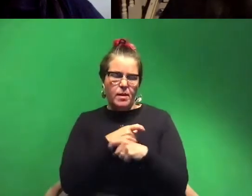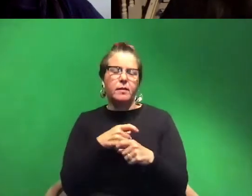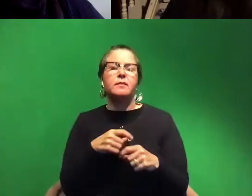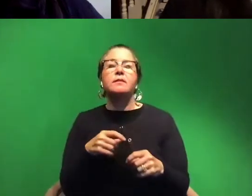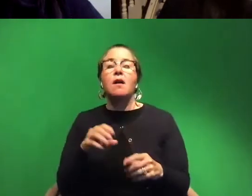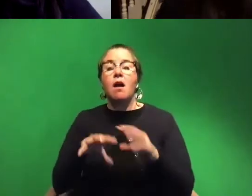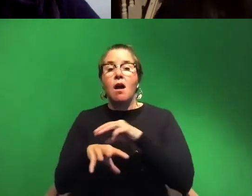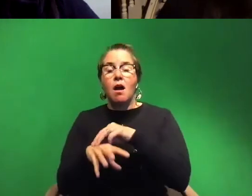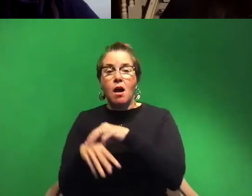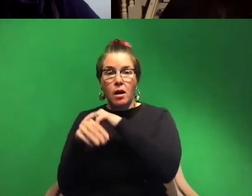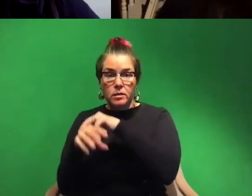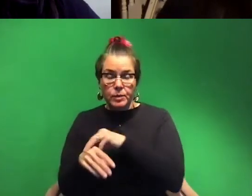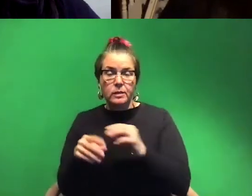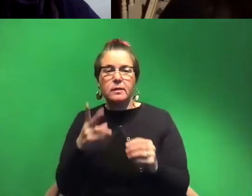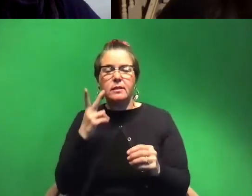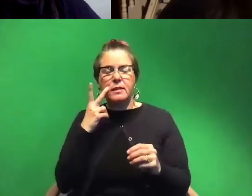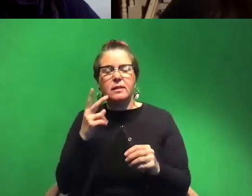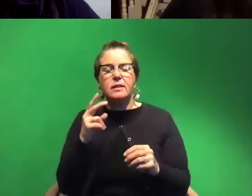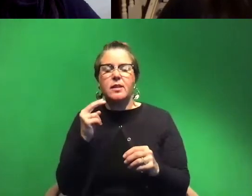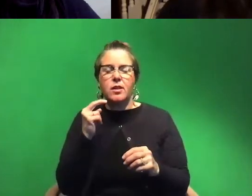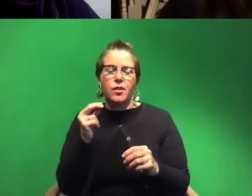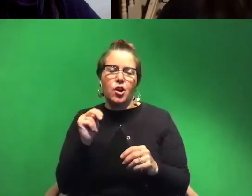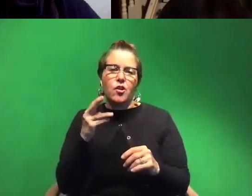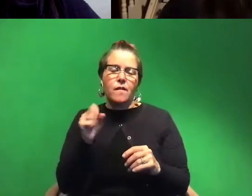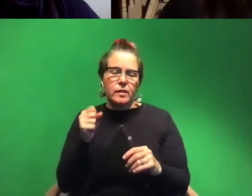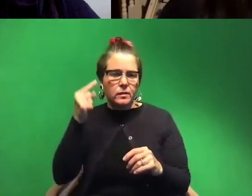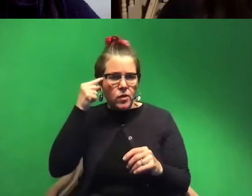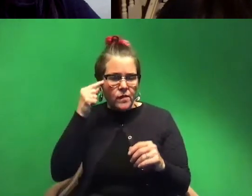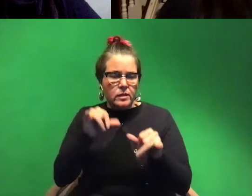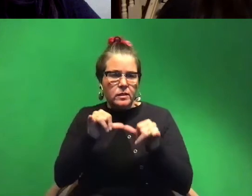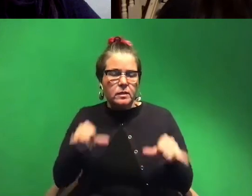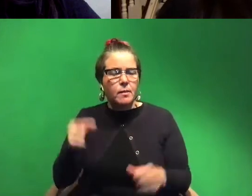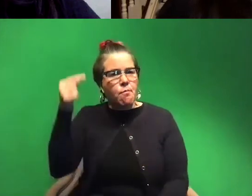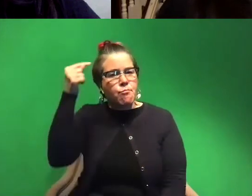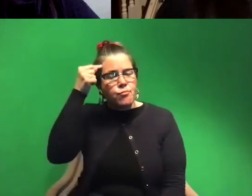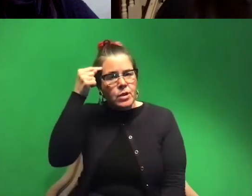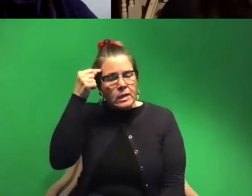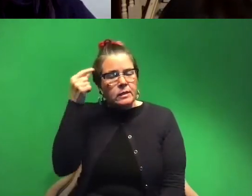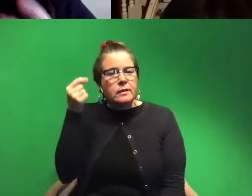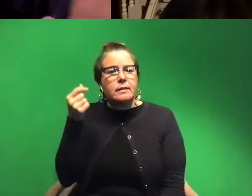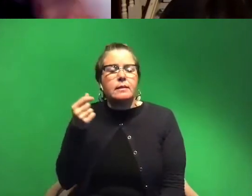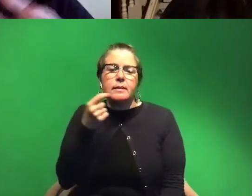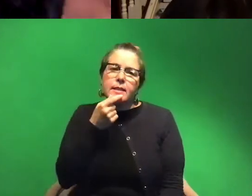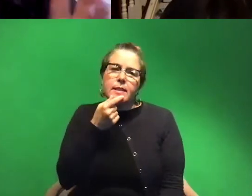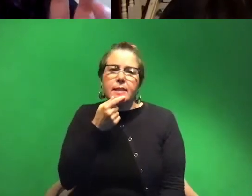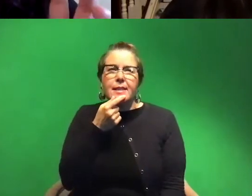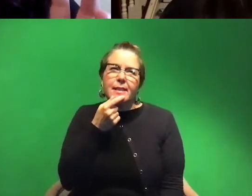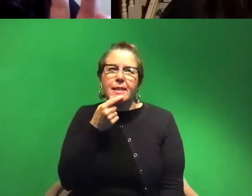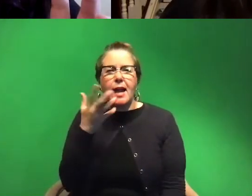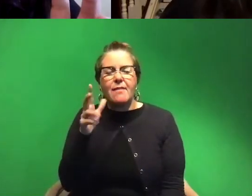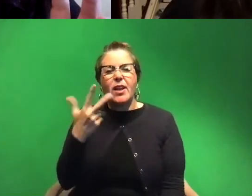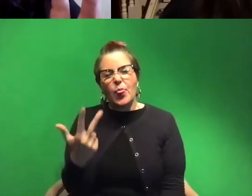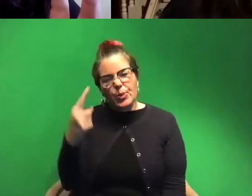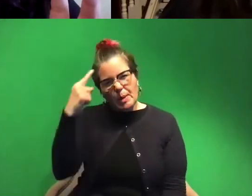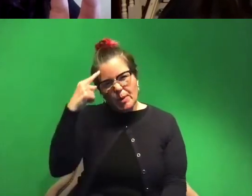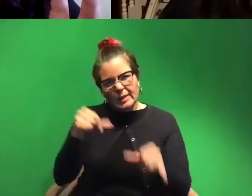octopus, we see that their nervous system is a brain that, it's kind of like a 3-brain system, but then